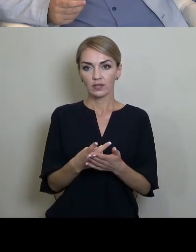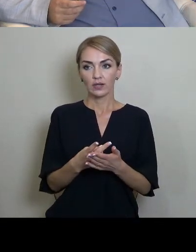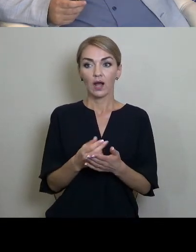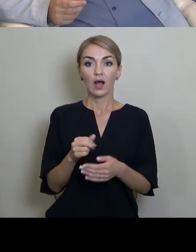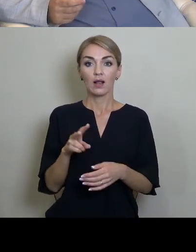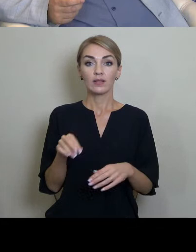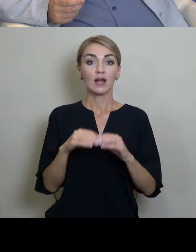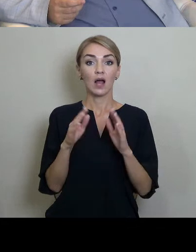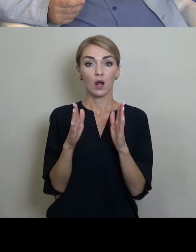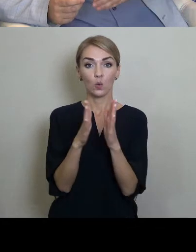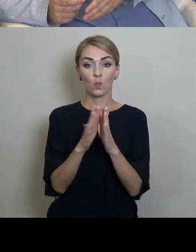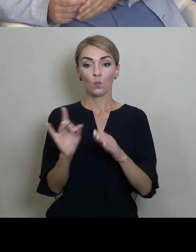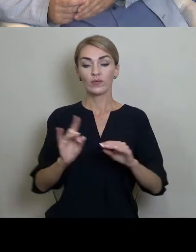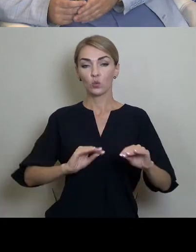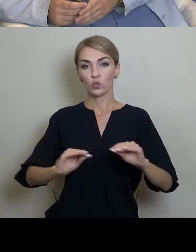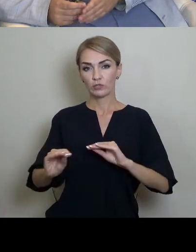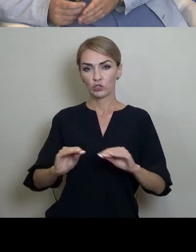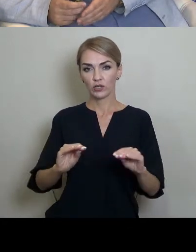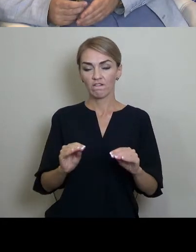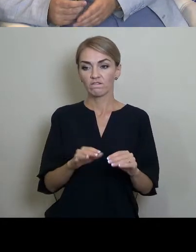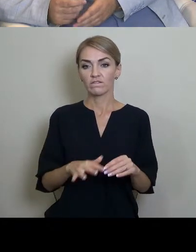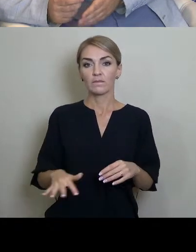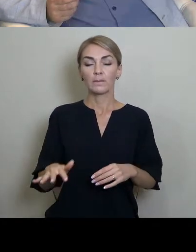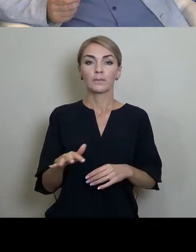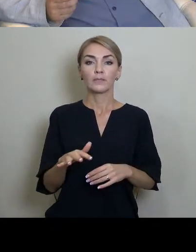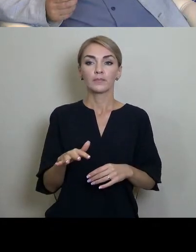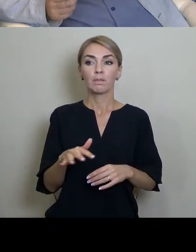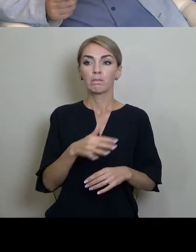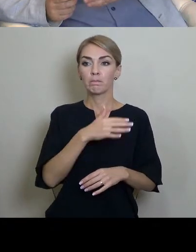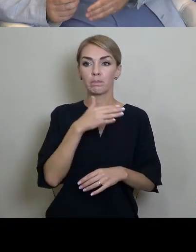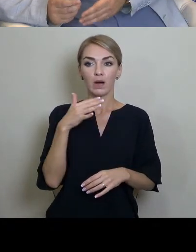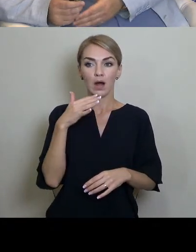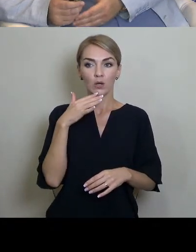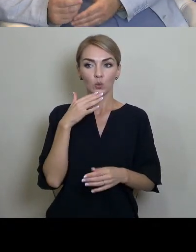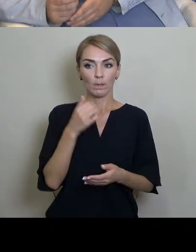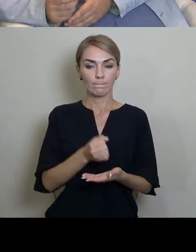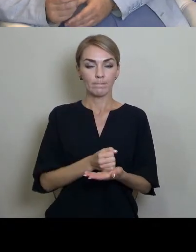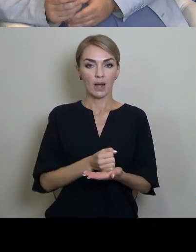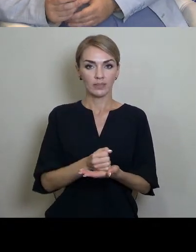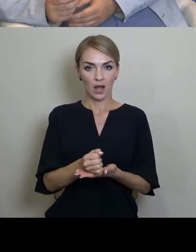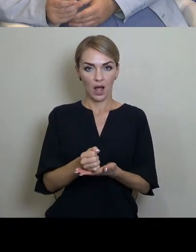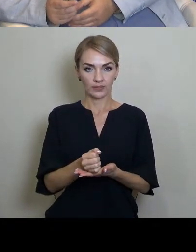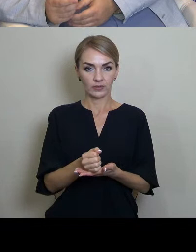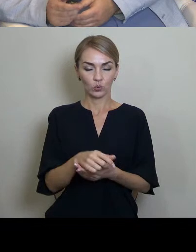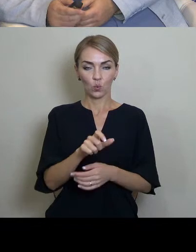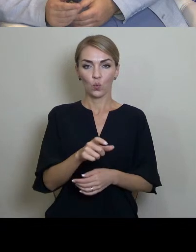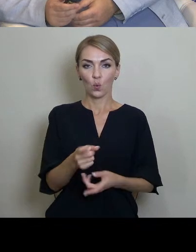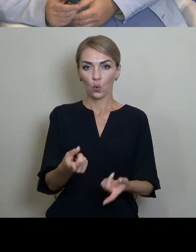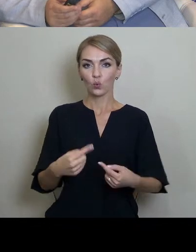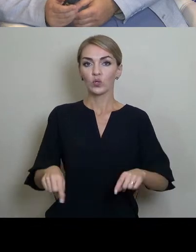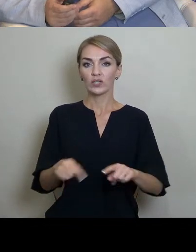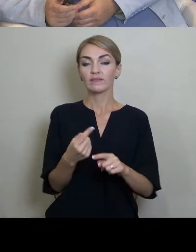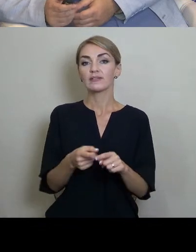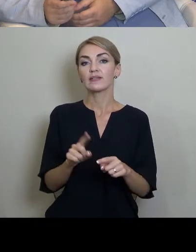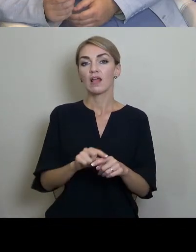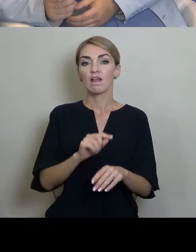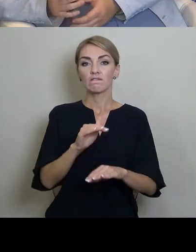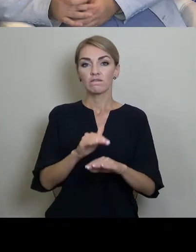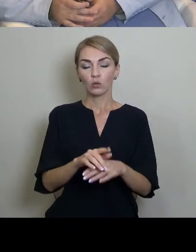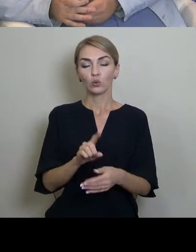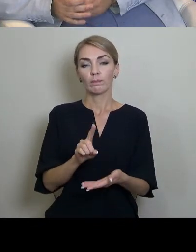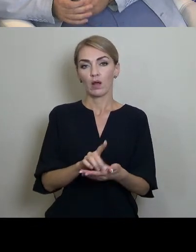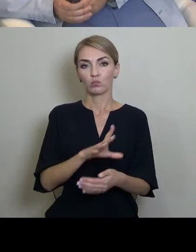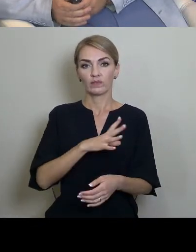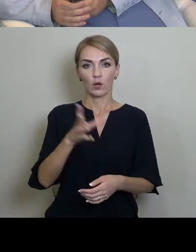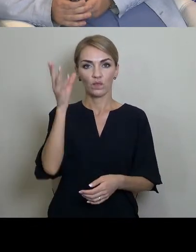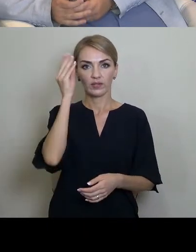the multi-mandate constituency, but in the multi-mandate constituency, this factor has to